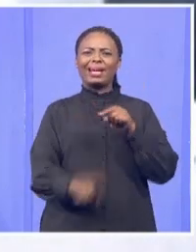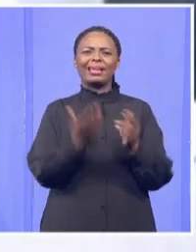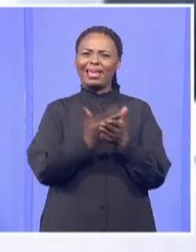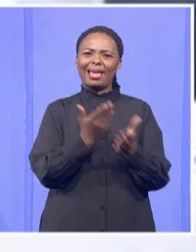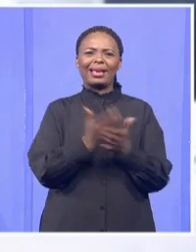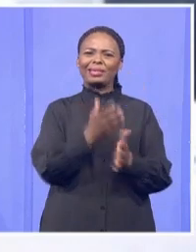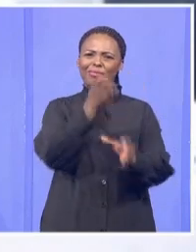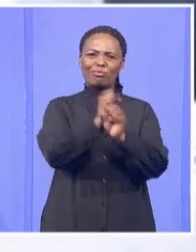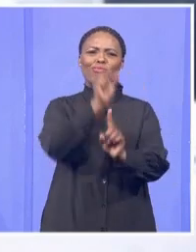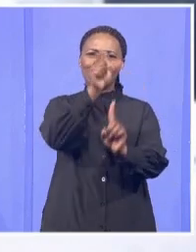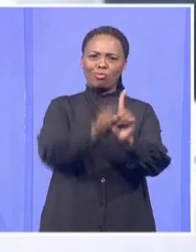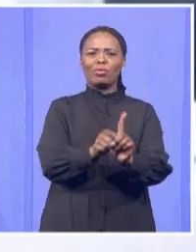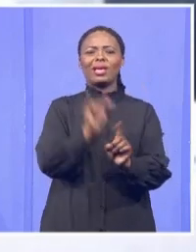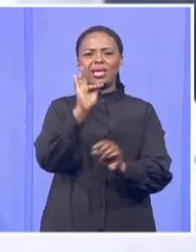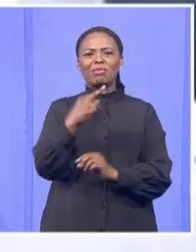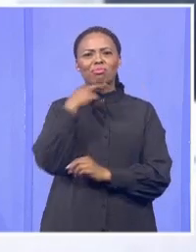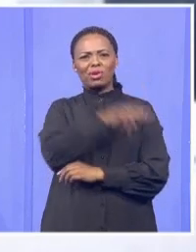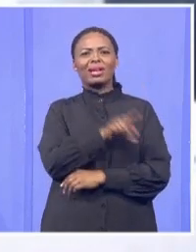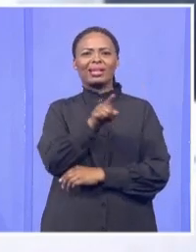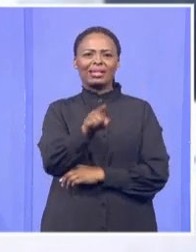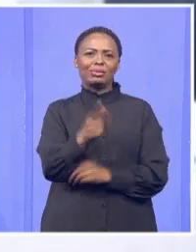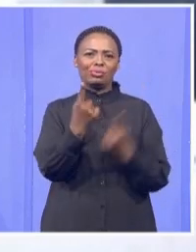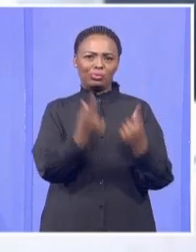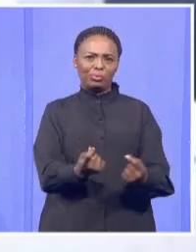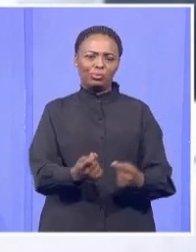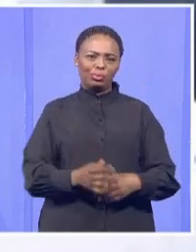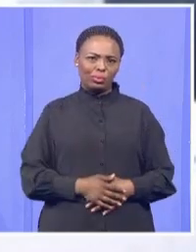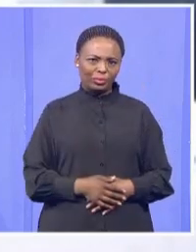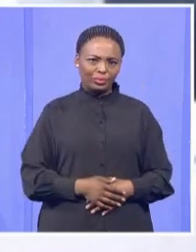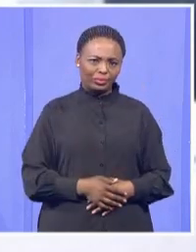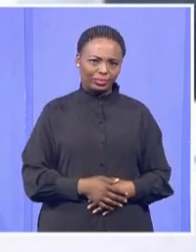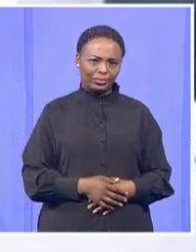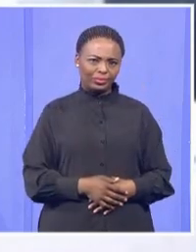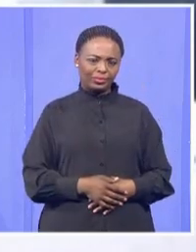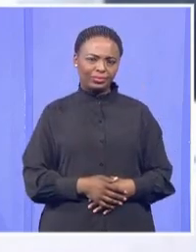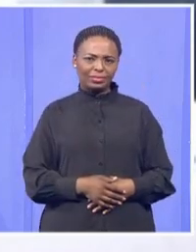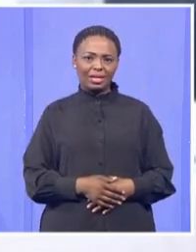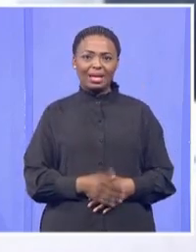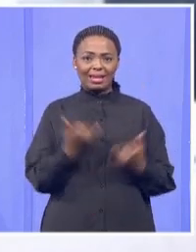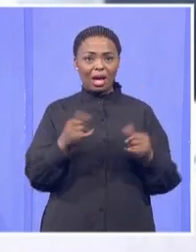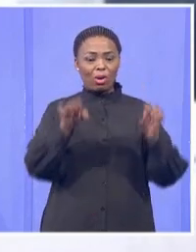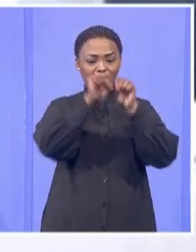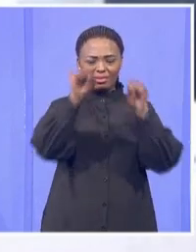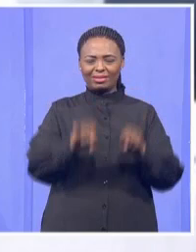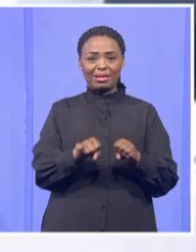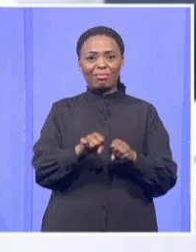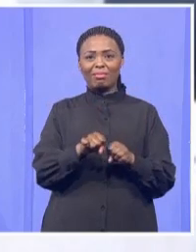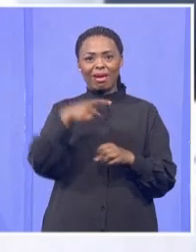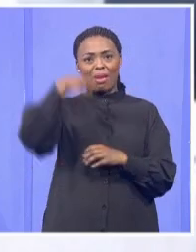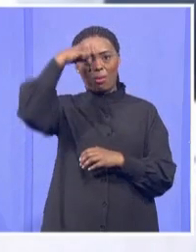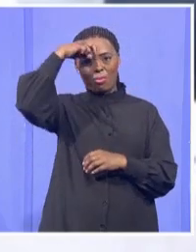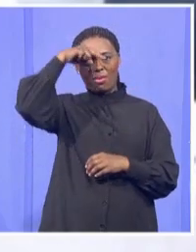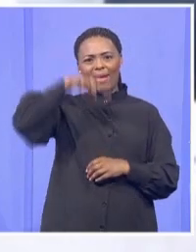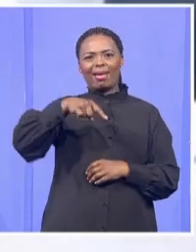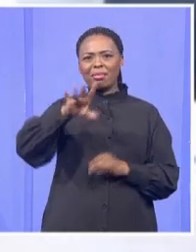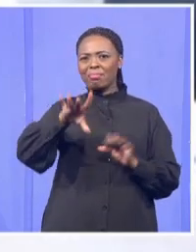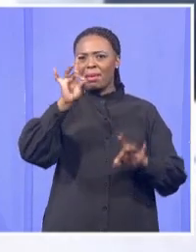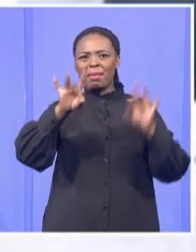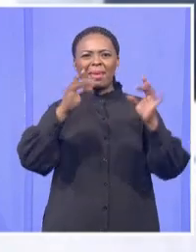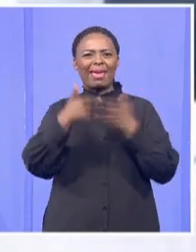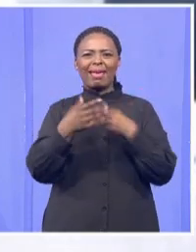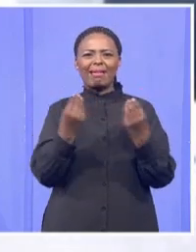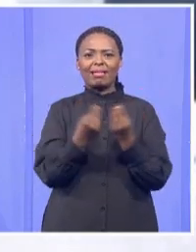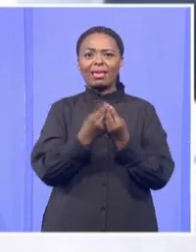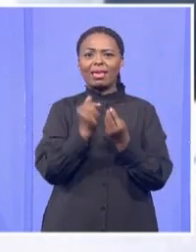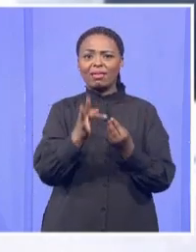system, and we're picking up all those things. the HOD will